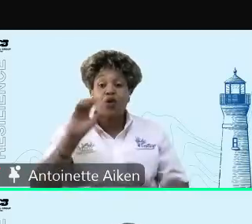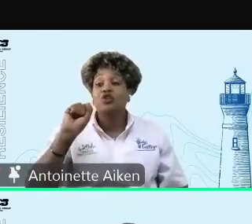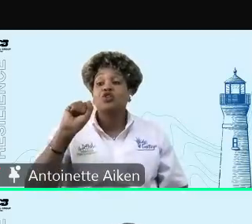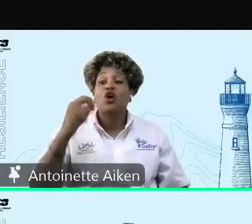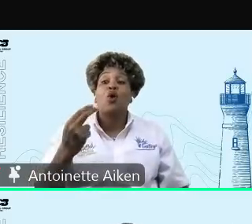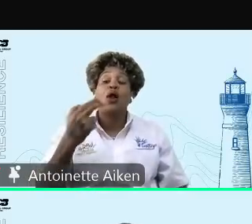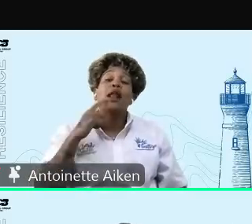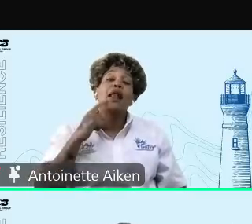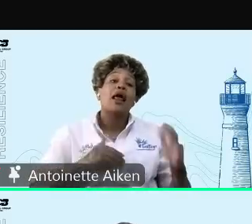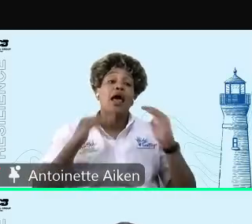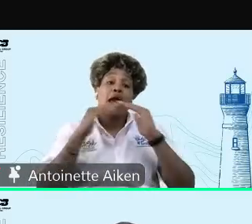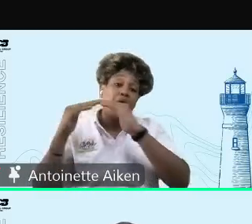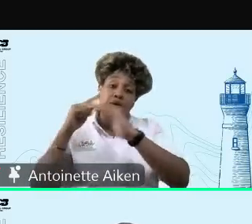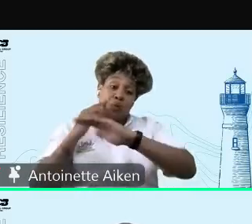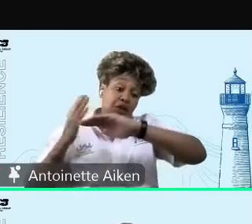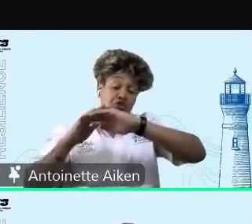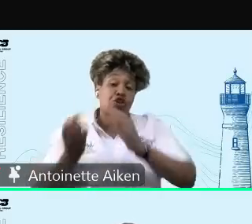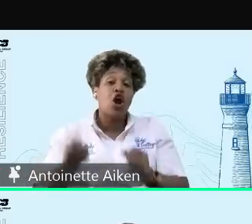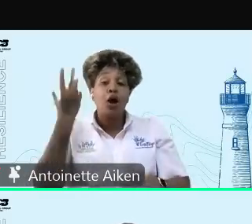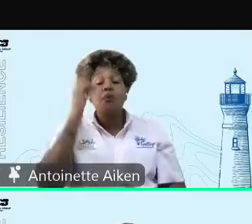equity increased to